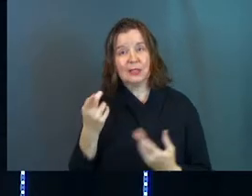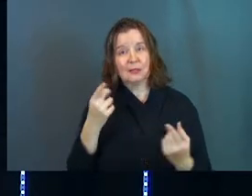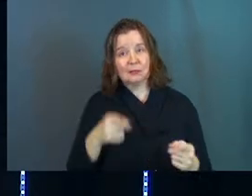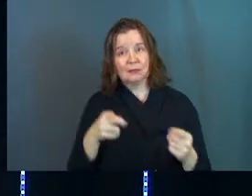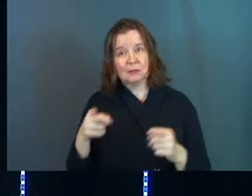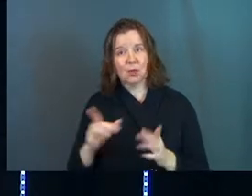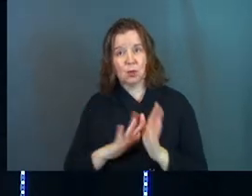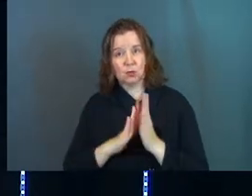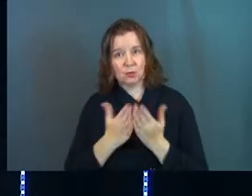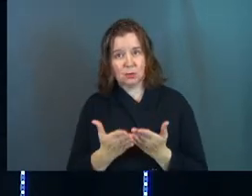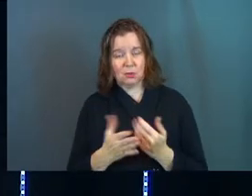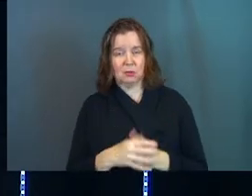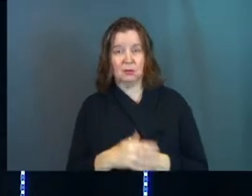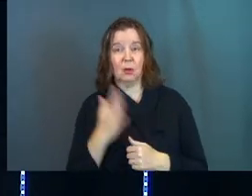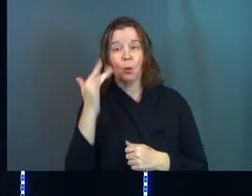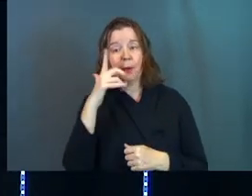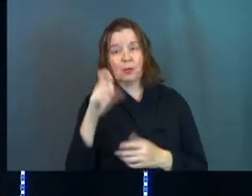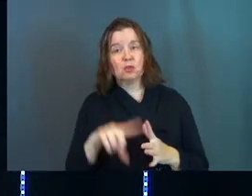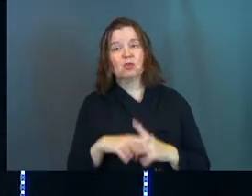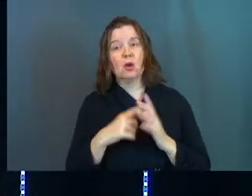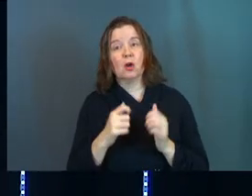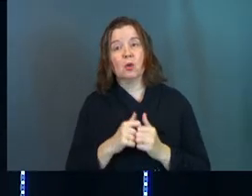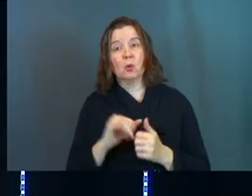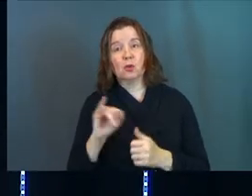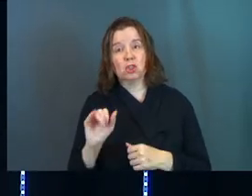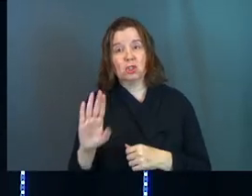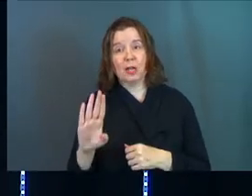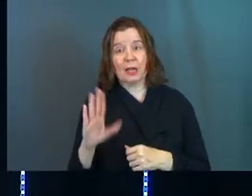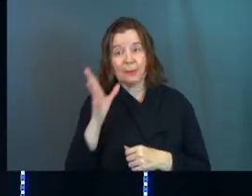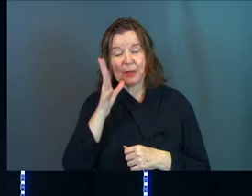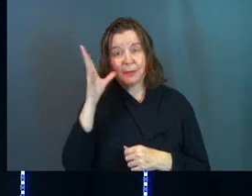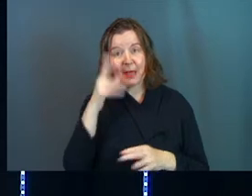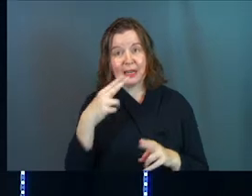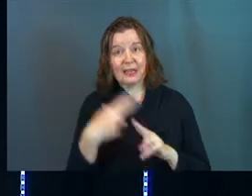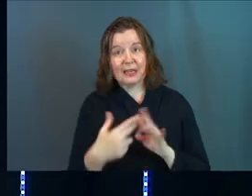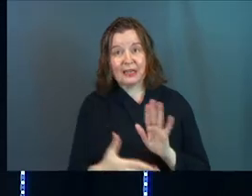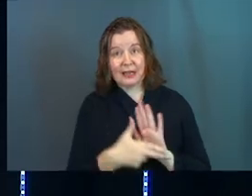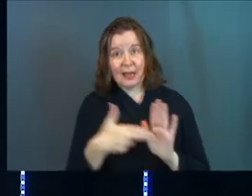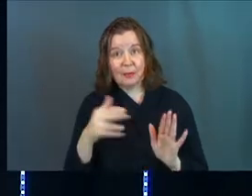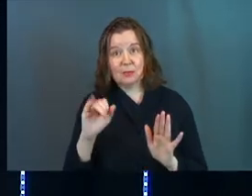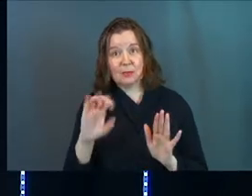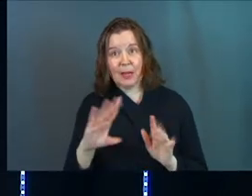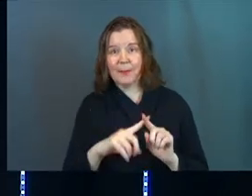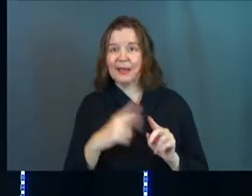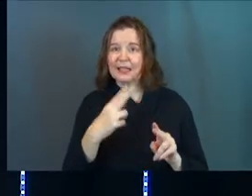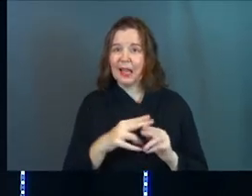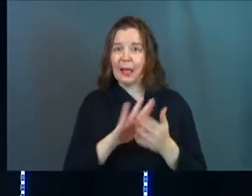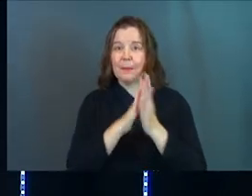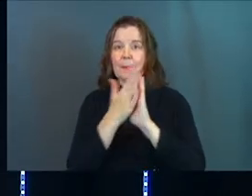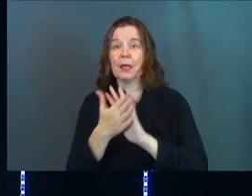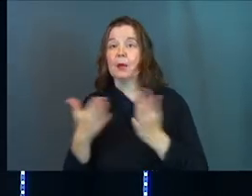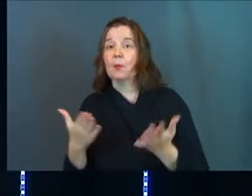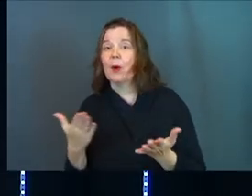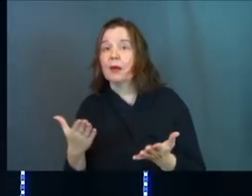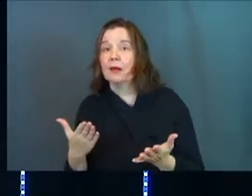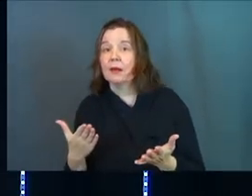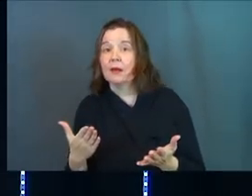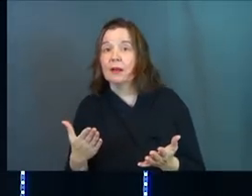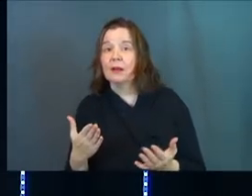all throughout the scripture. Because you started with Jacob, and his parents named him Jacob. But his name became what,